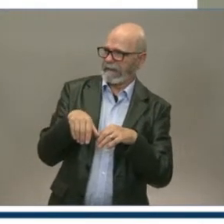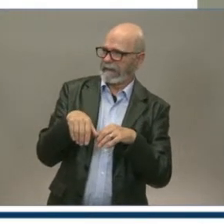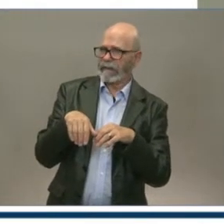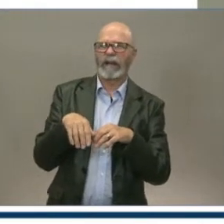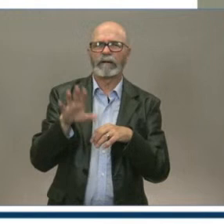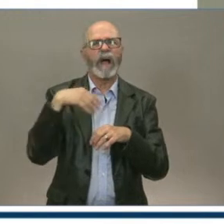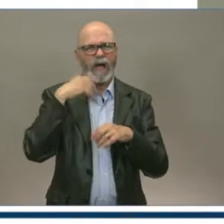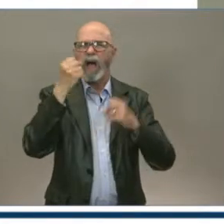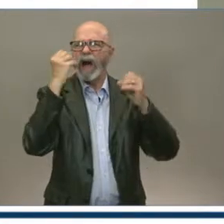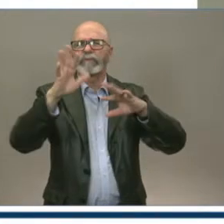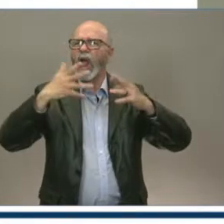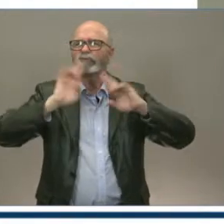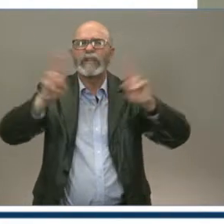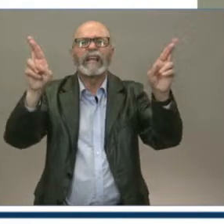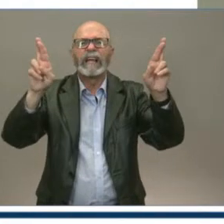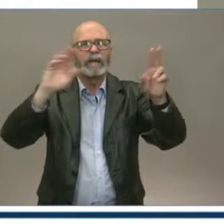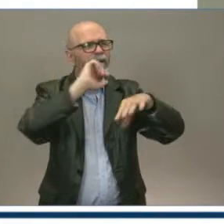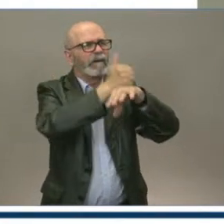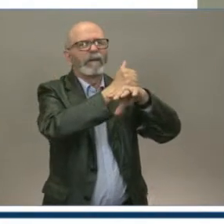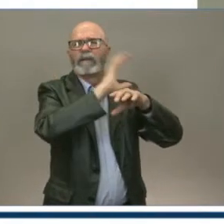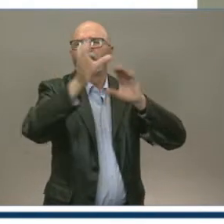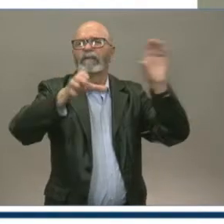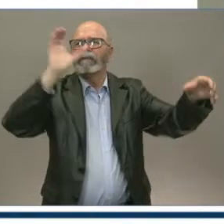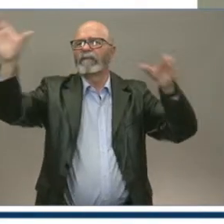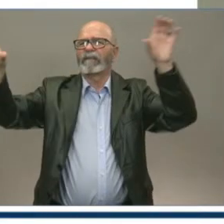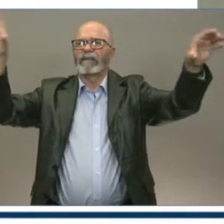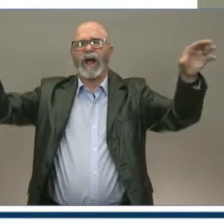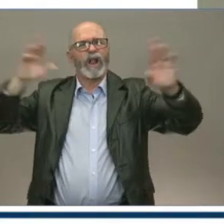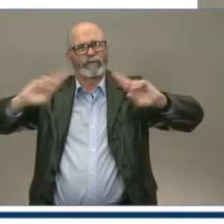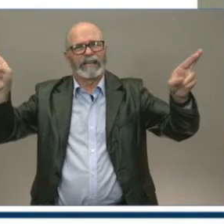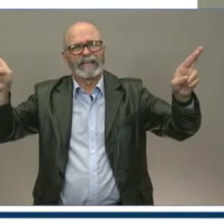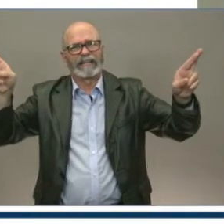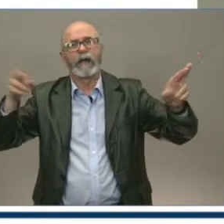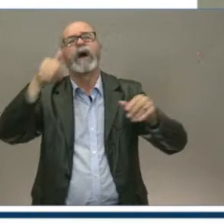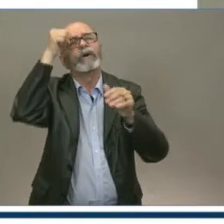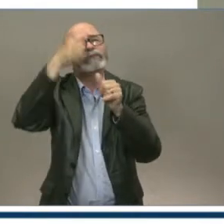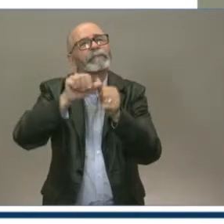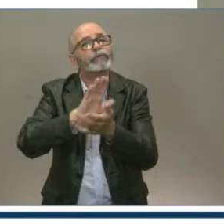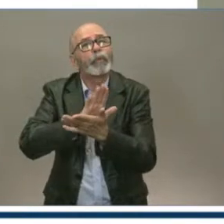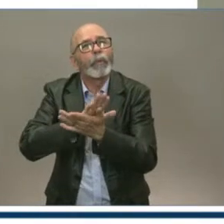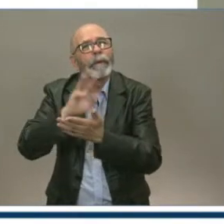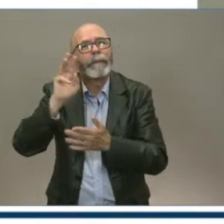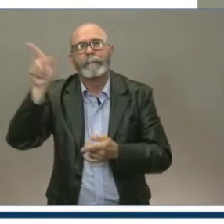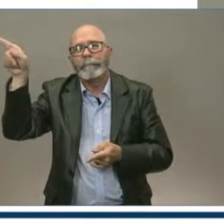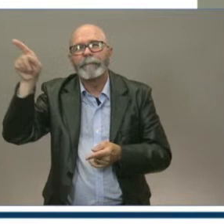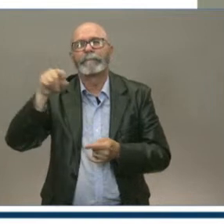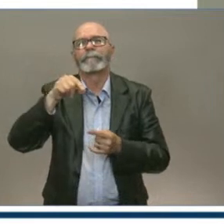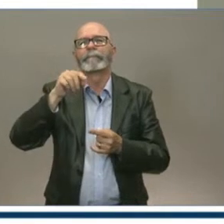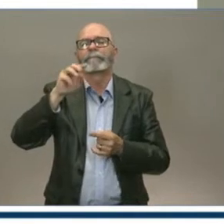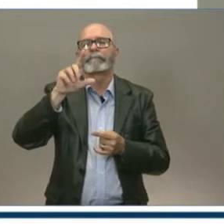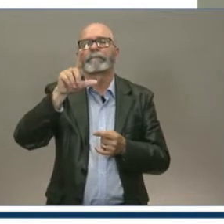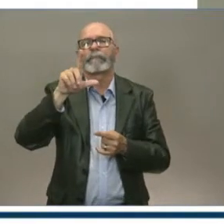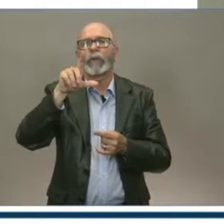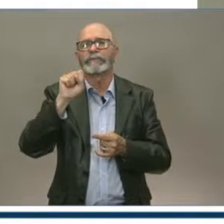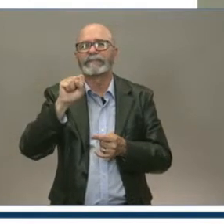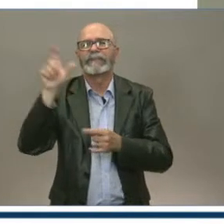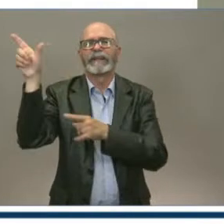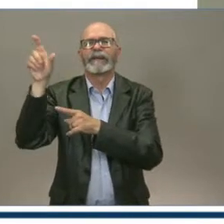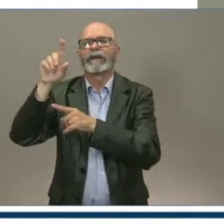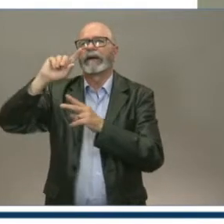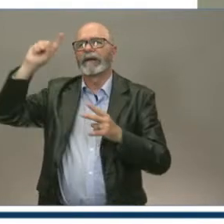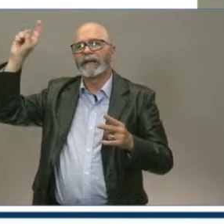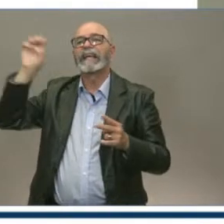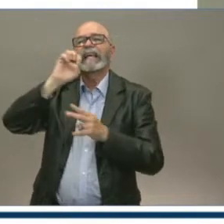circumstances. If you recall, we did it associated with a school and then a community up in the eastern part of the Annapolis